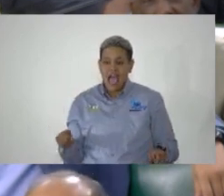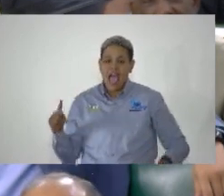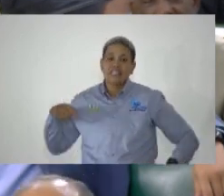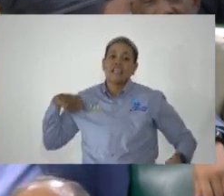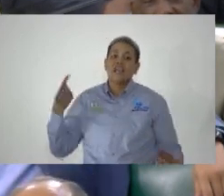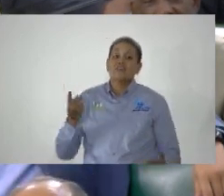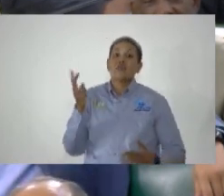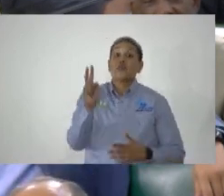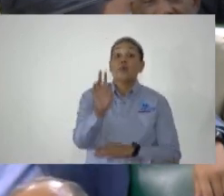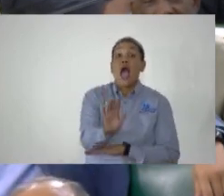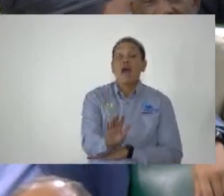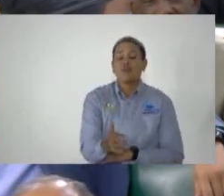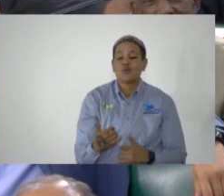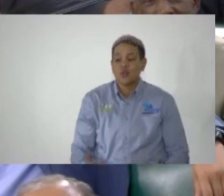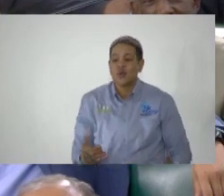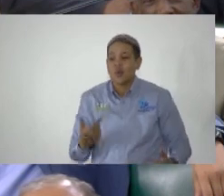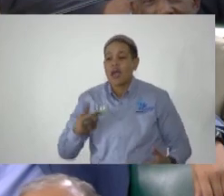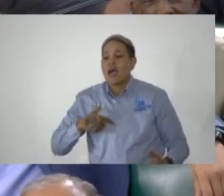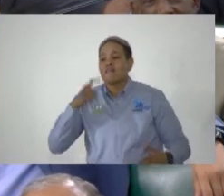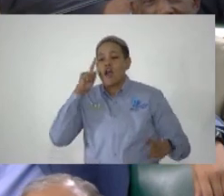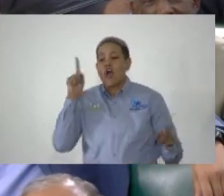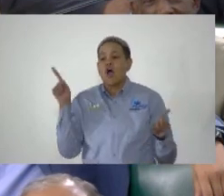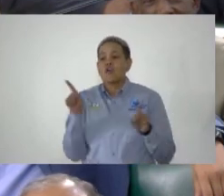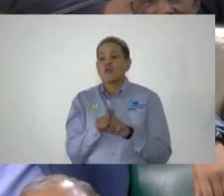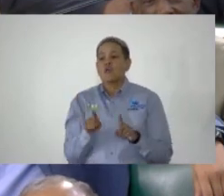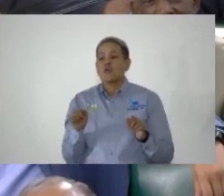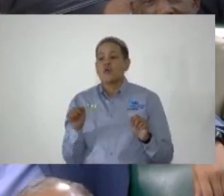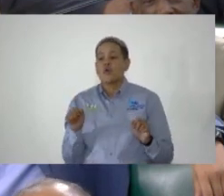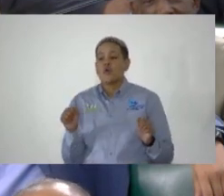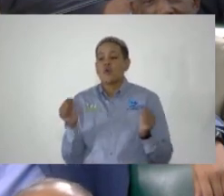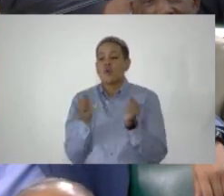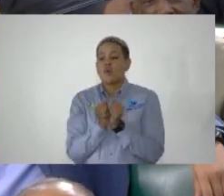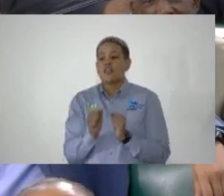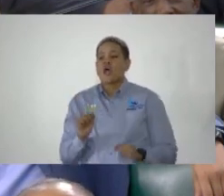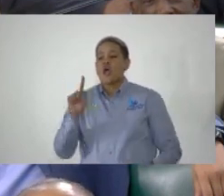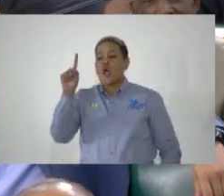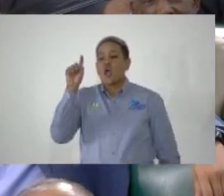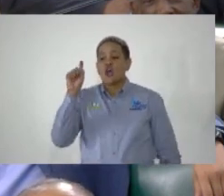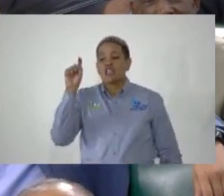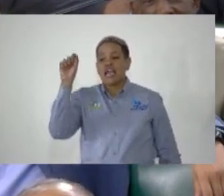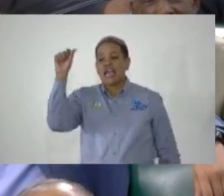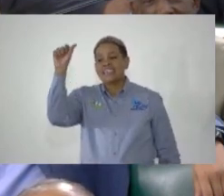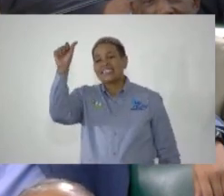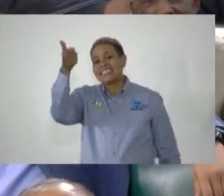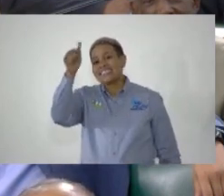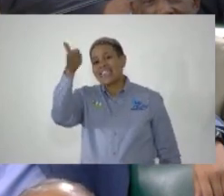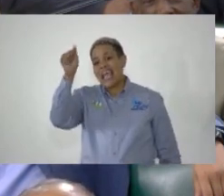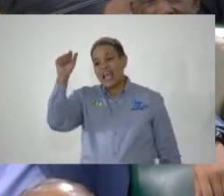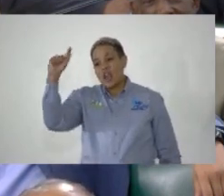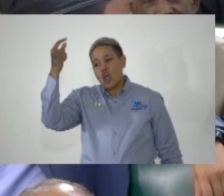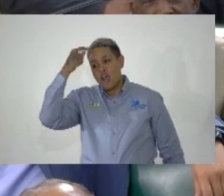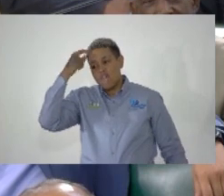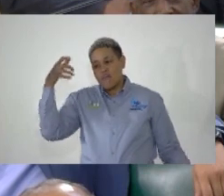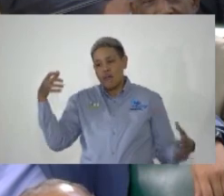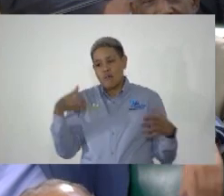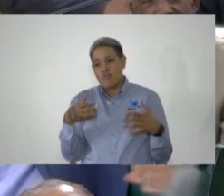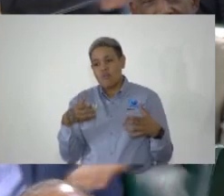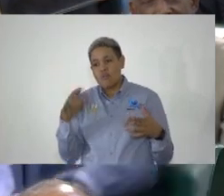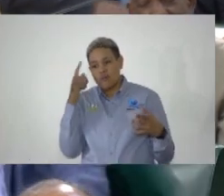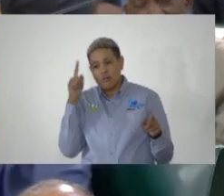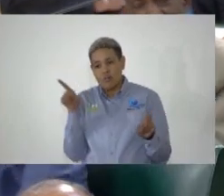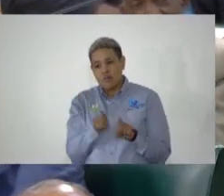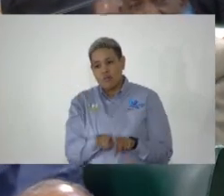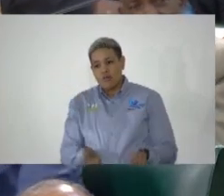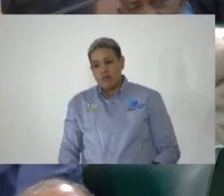today. We have agreement, Madam Speaker, with 110 public bodies, Madam Speaker,